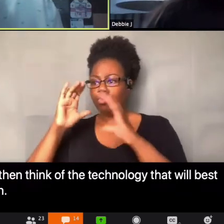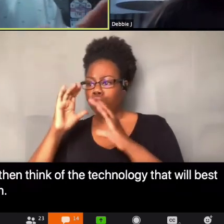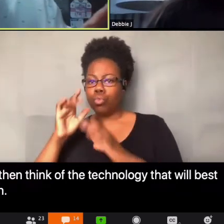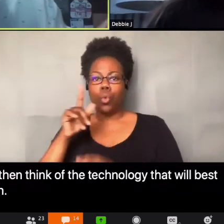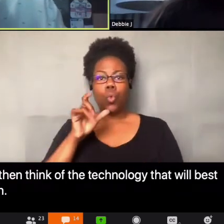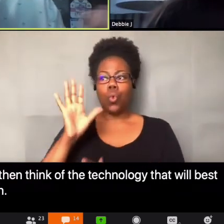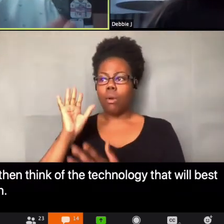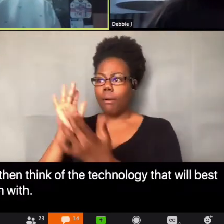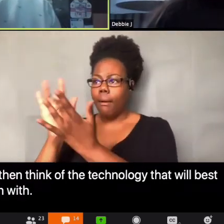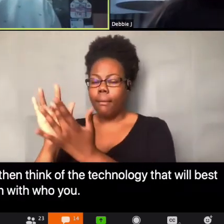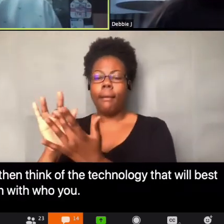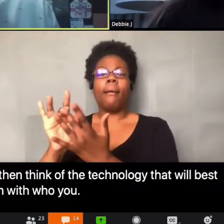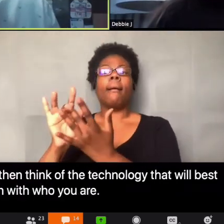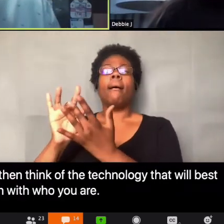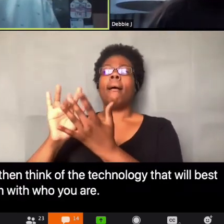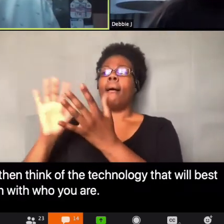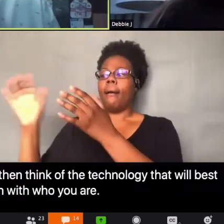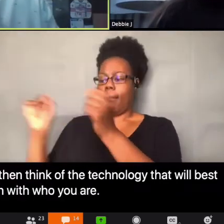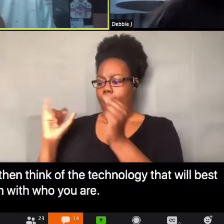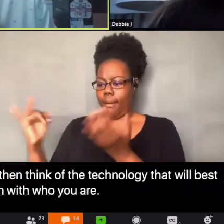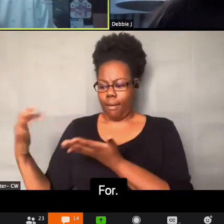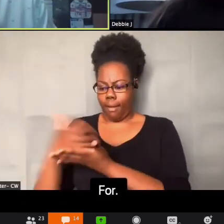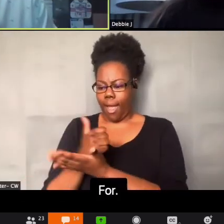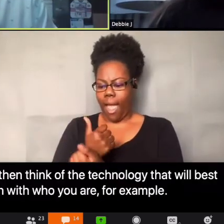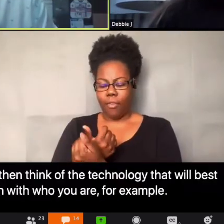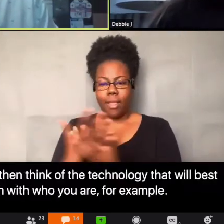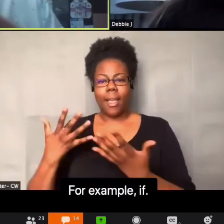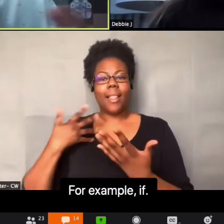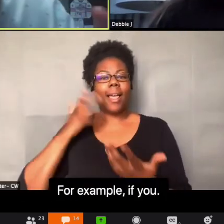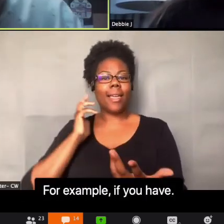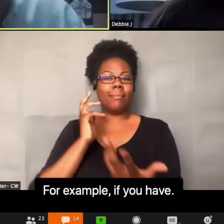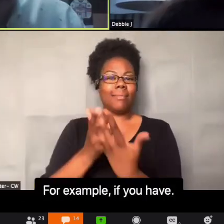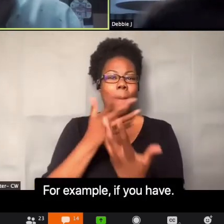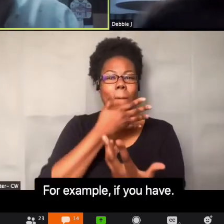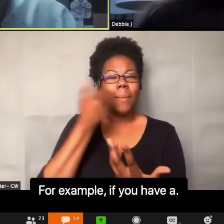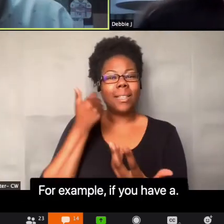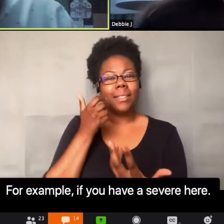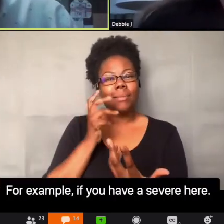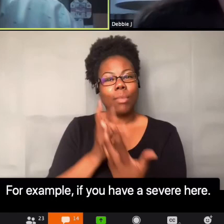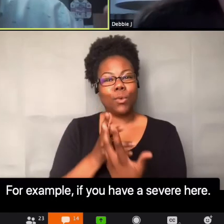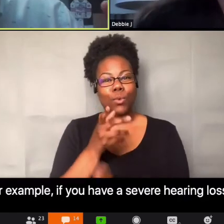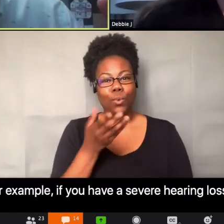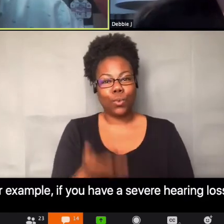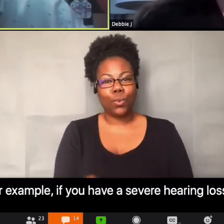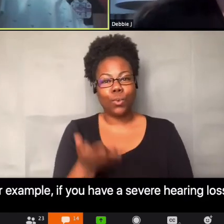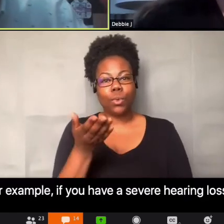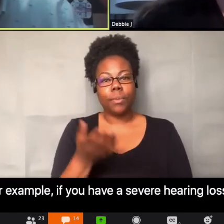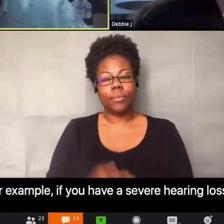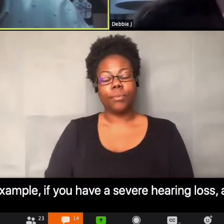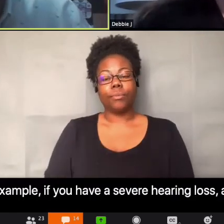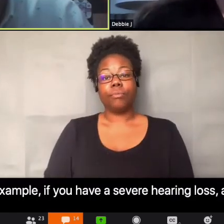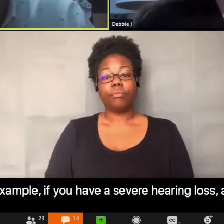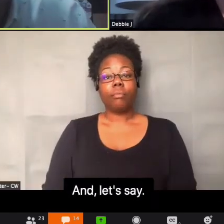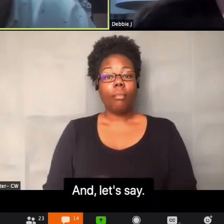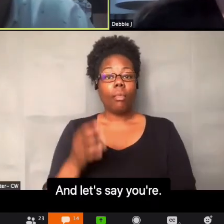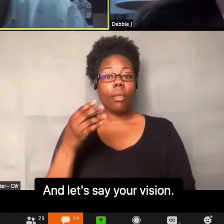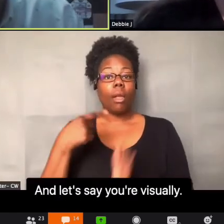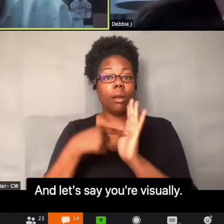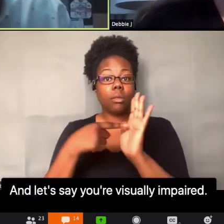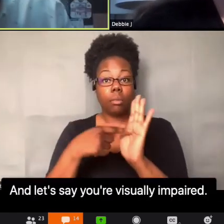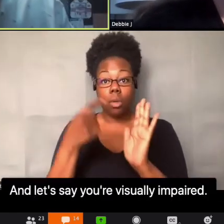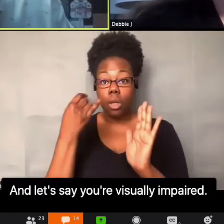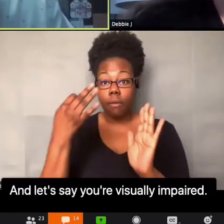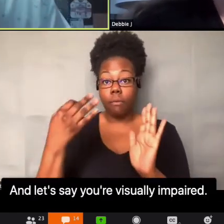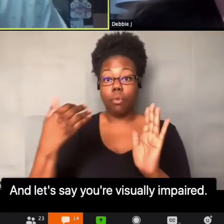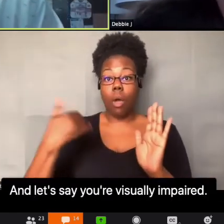match with who you are. For example, if you have a severe hearing loss and let's say you're visually